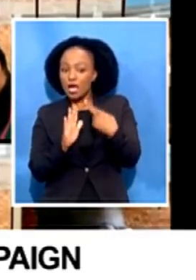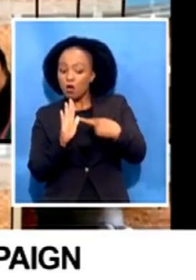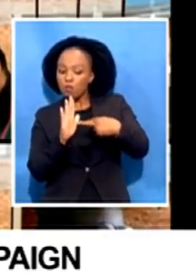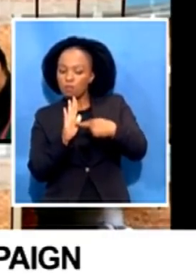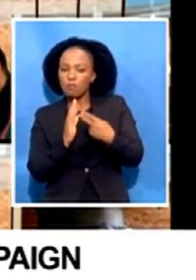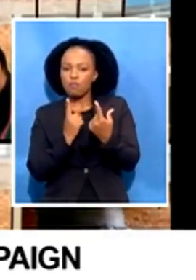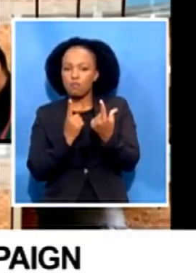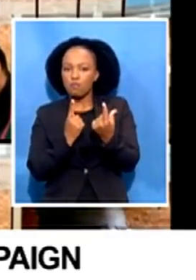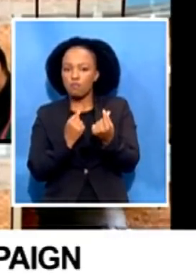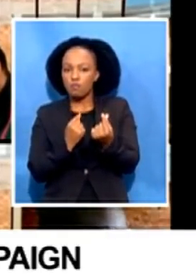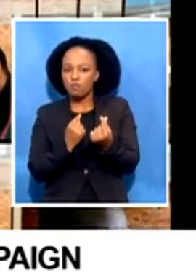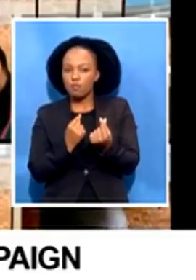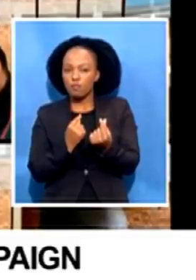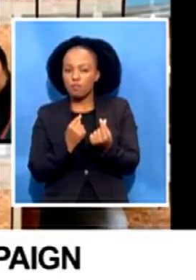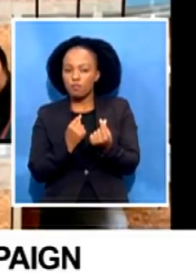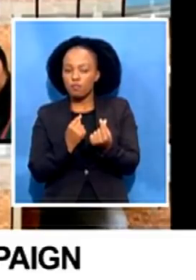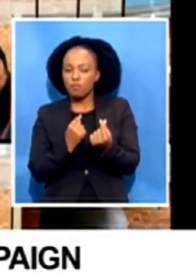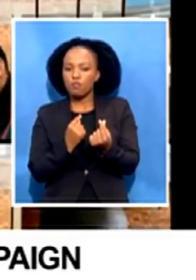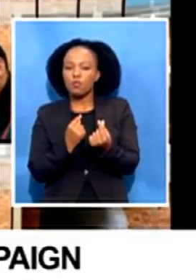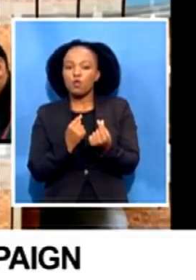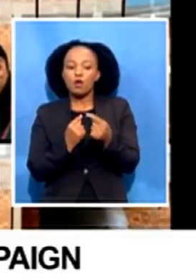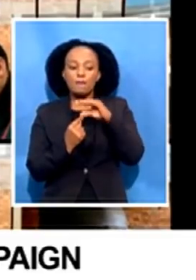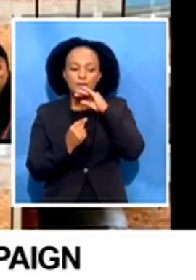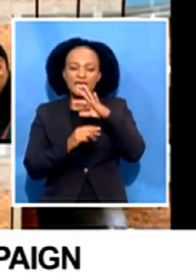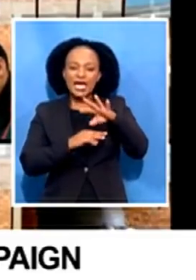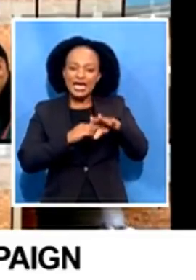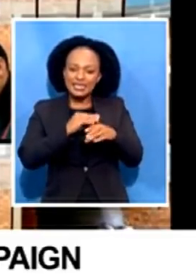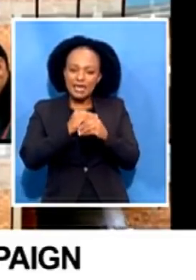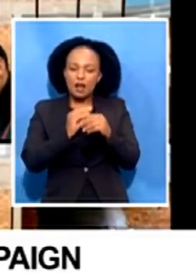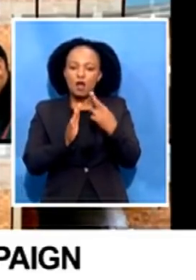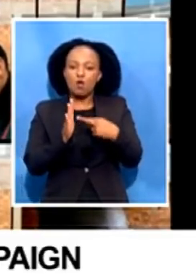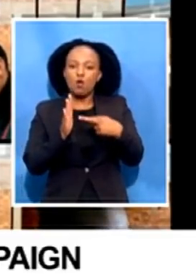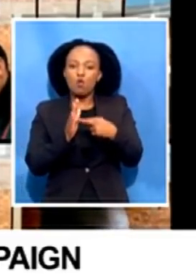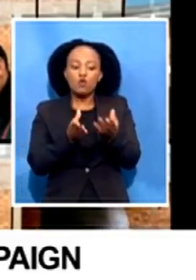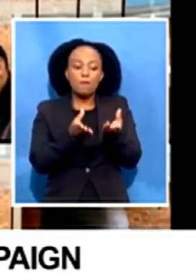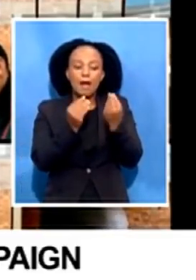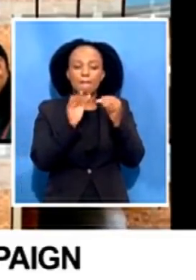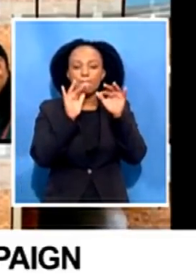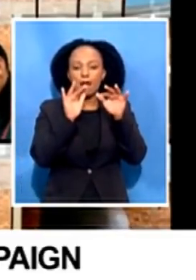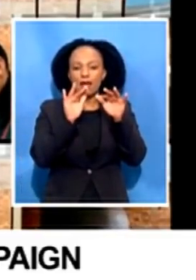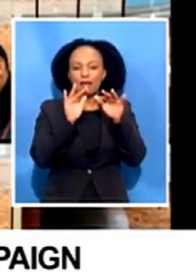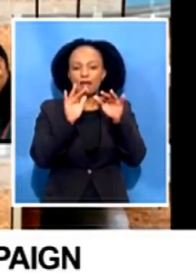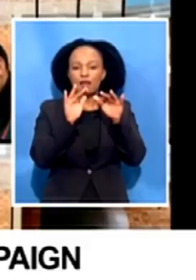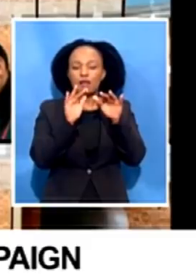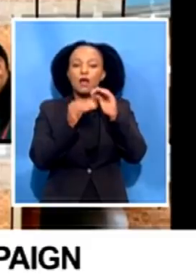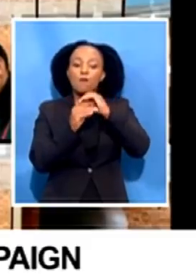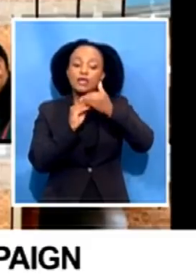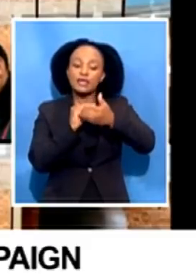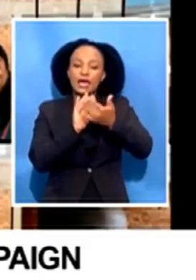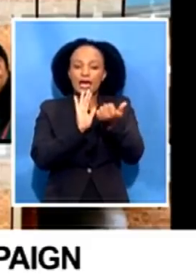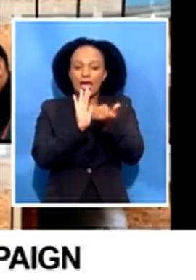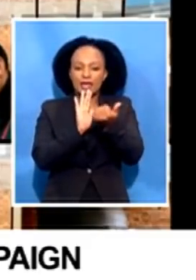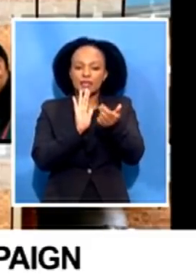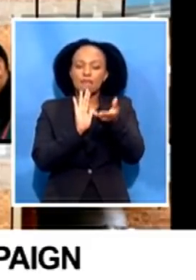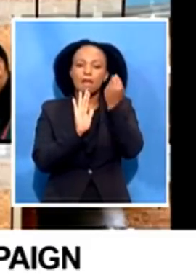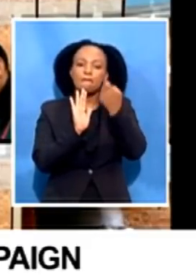additional functions that are found in the Public Protector Act. We say those functions that are set out and the obligation